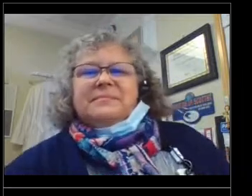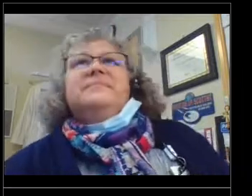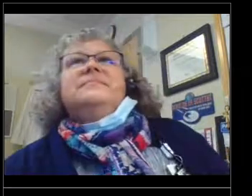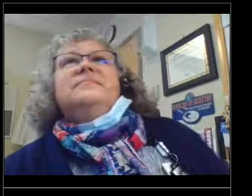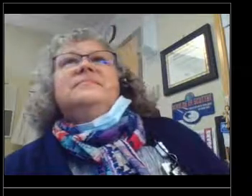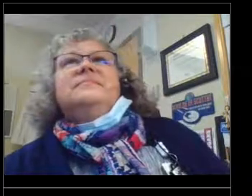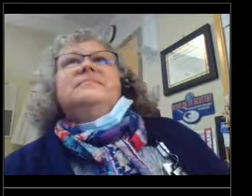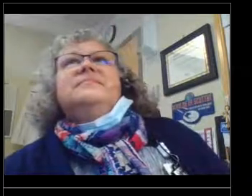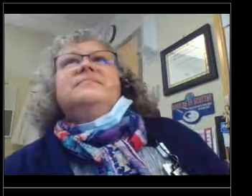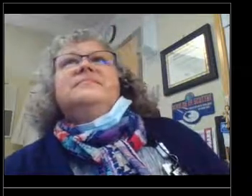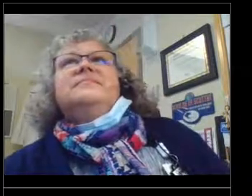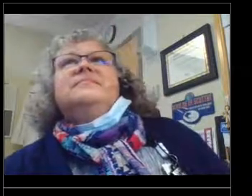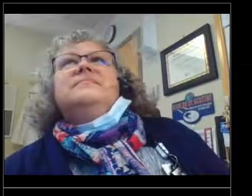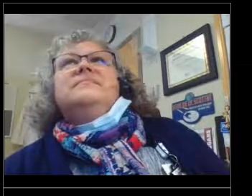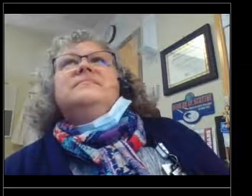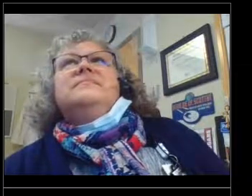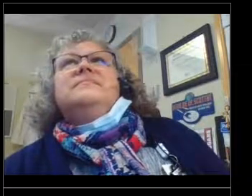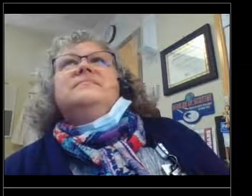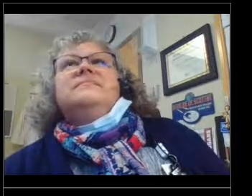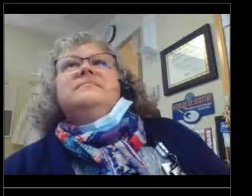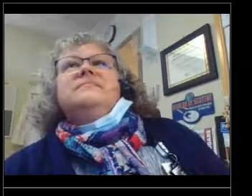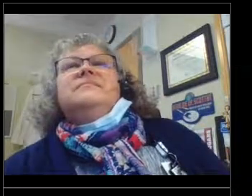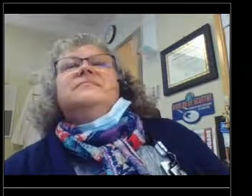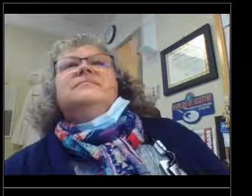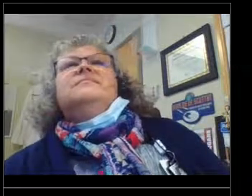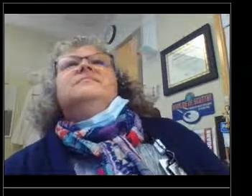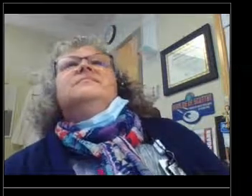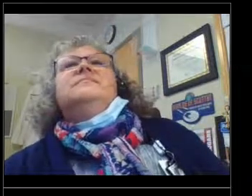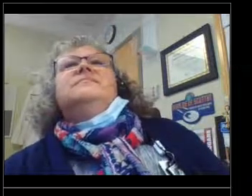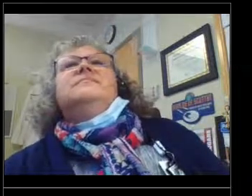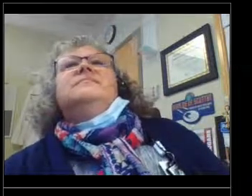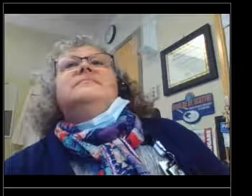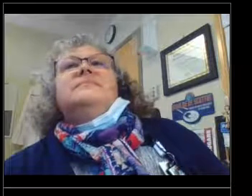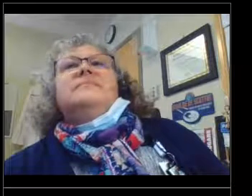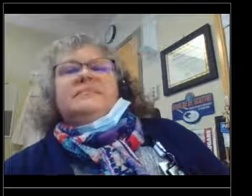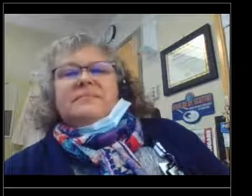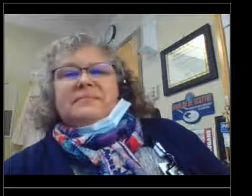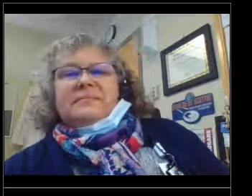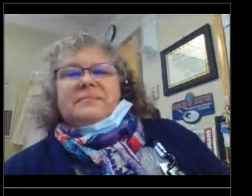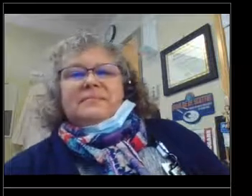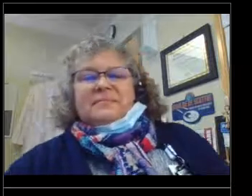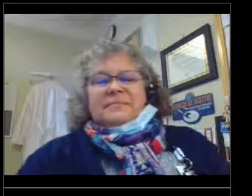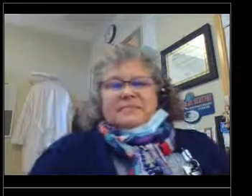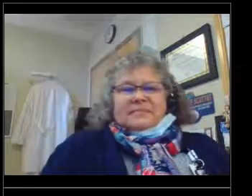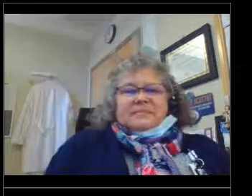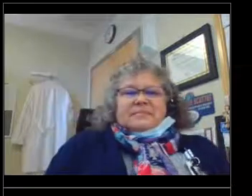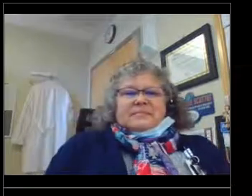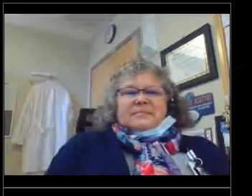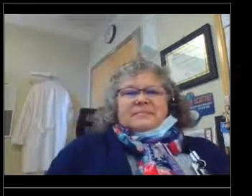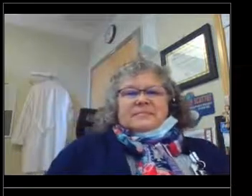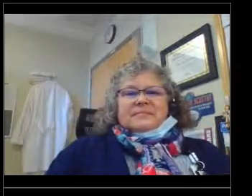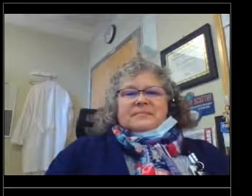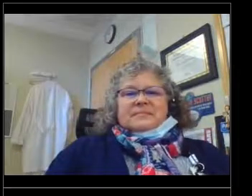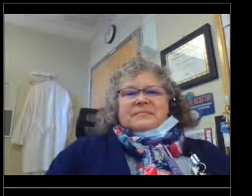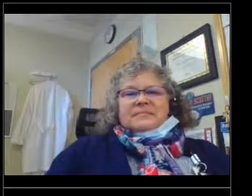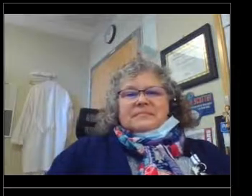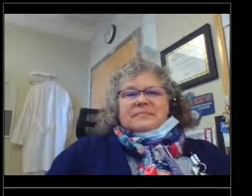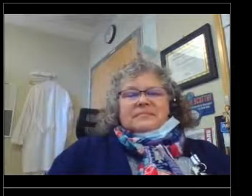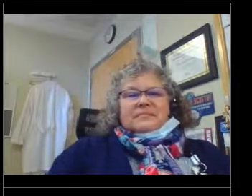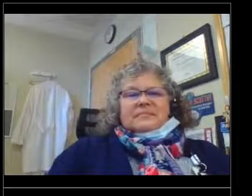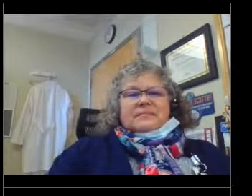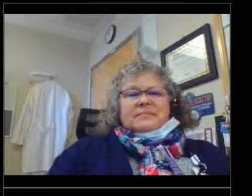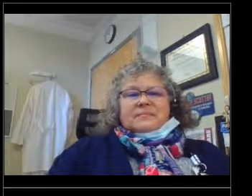next slide. I think that was exactly what we wanted everyone to think about, which